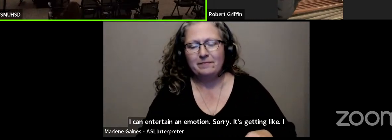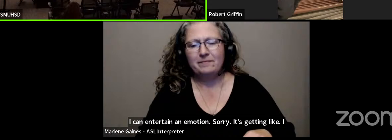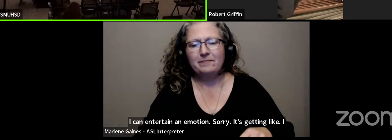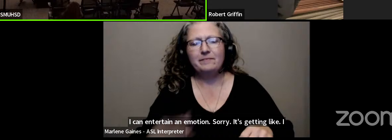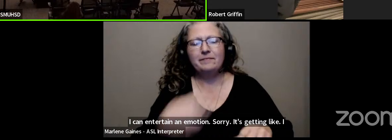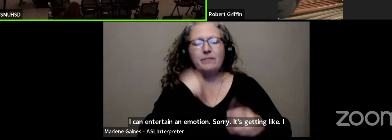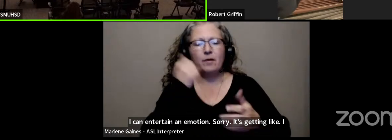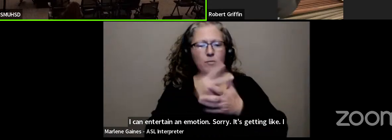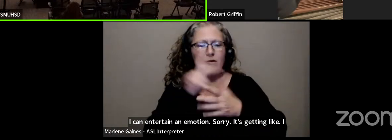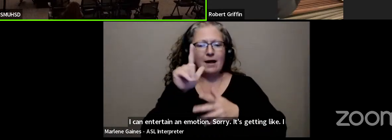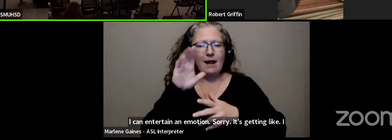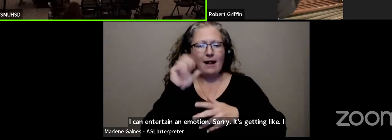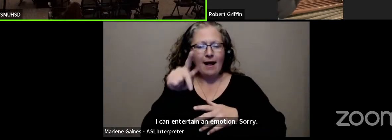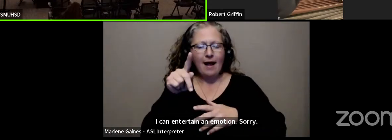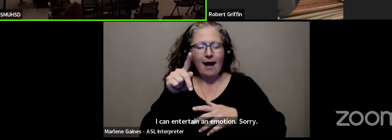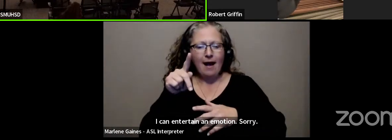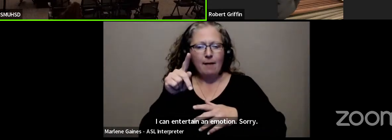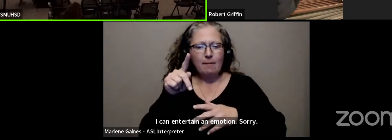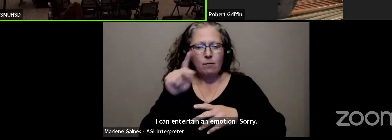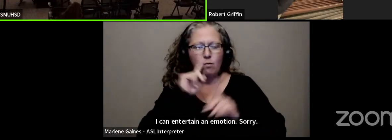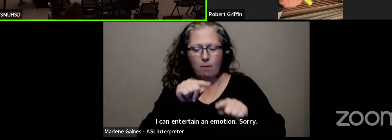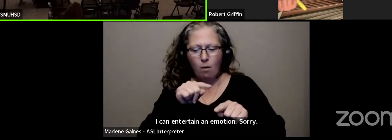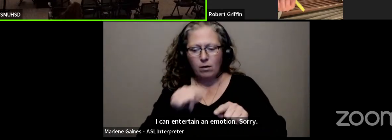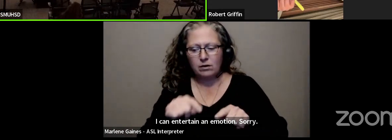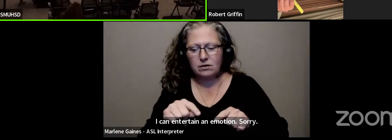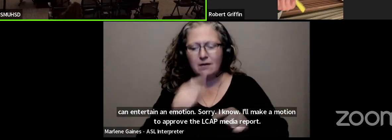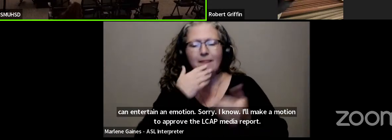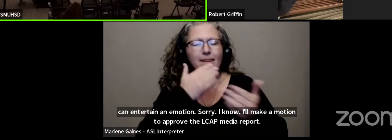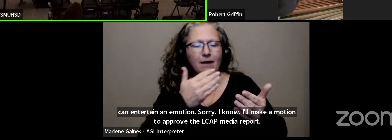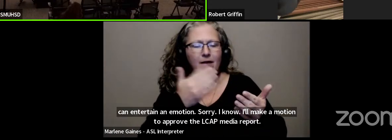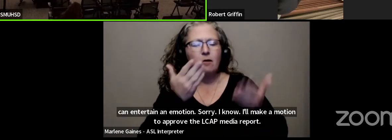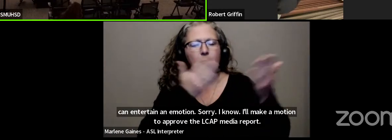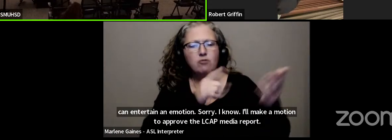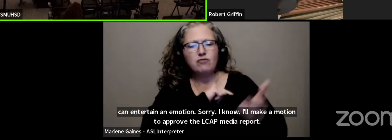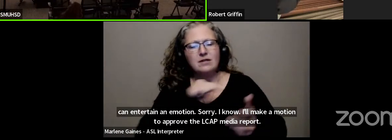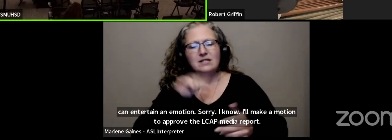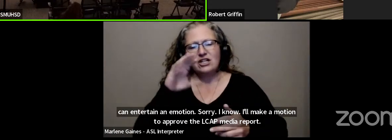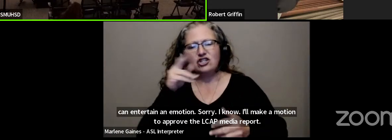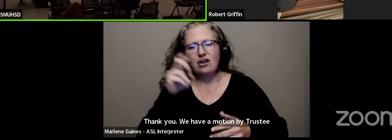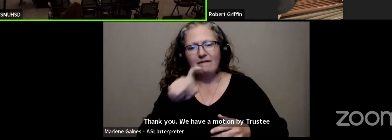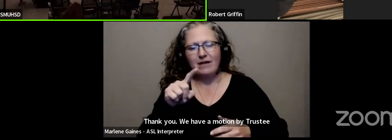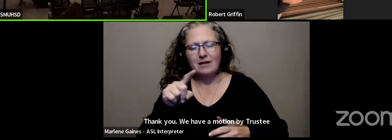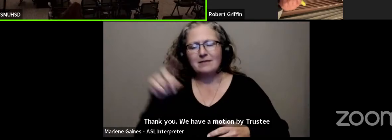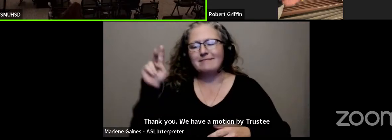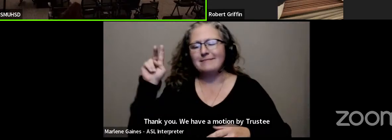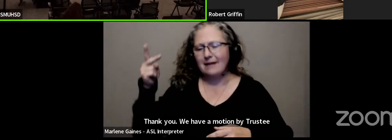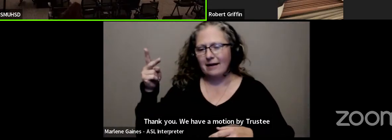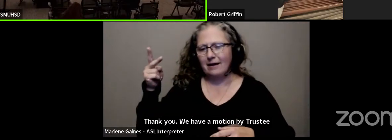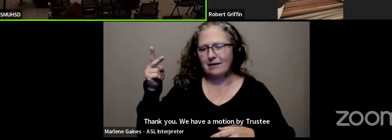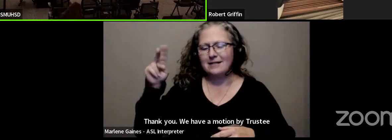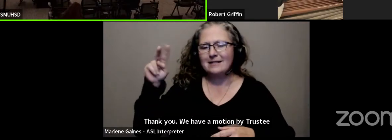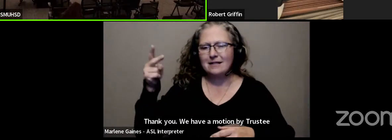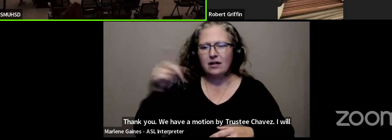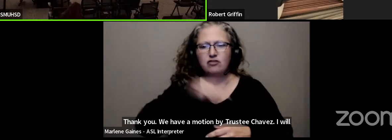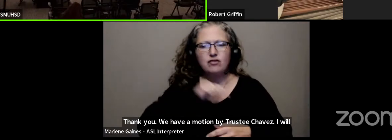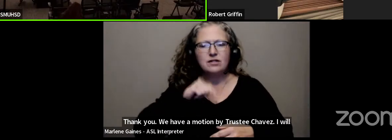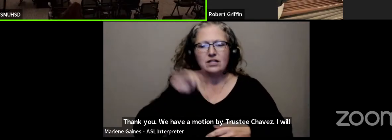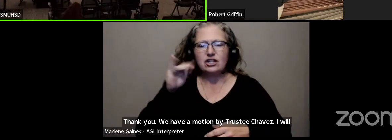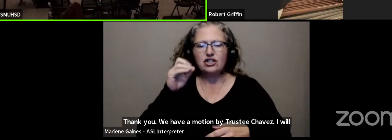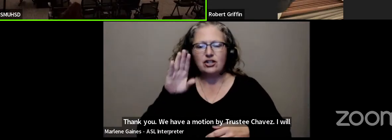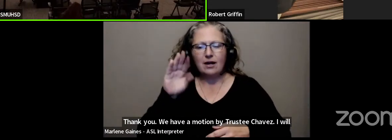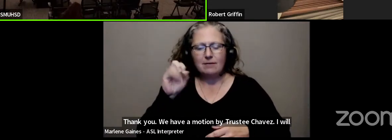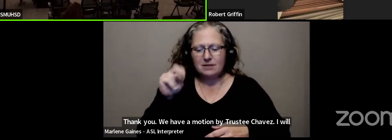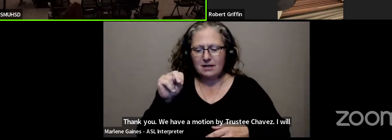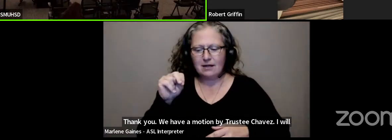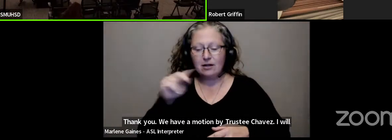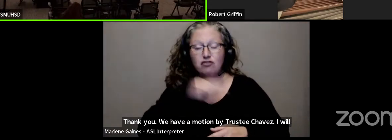the LCAP media report. Thank you. We have a motion by trustee Chavez, I will second. second by trustee Jacobson.